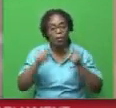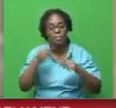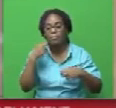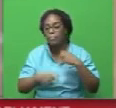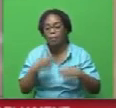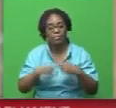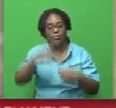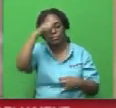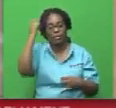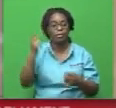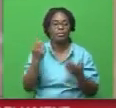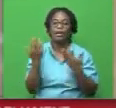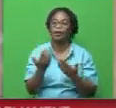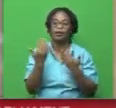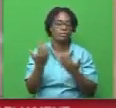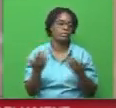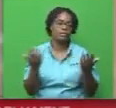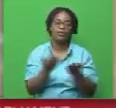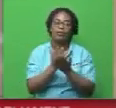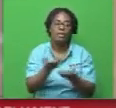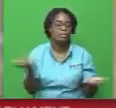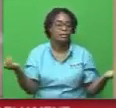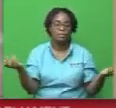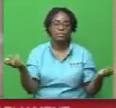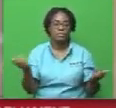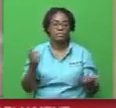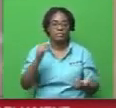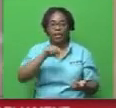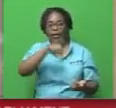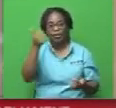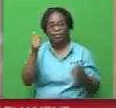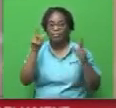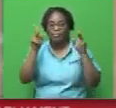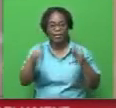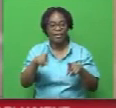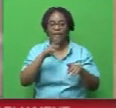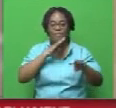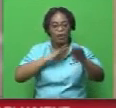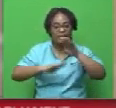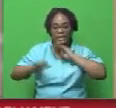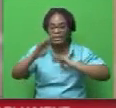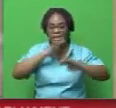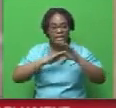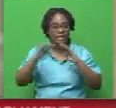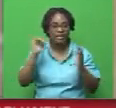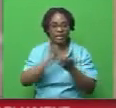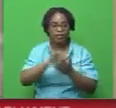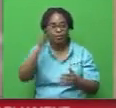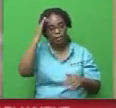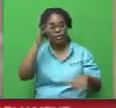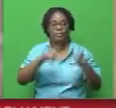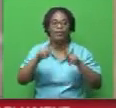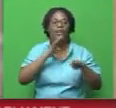together, it is enough to frustrate any citizen. And that is why people are so frustrated. It's not